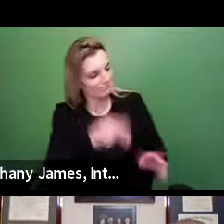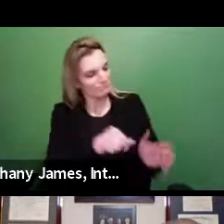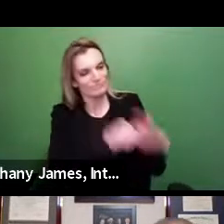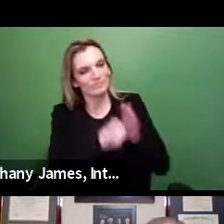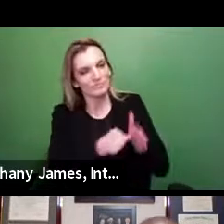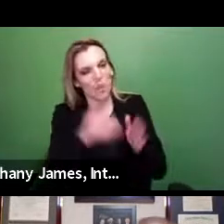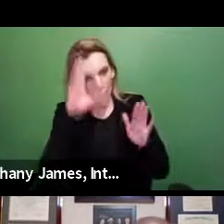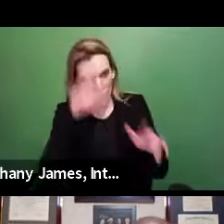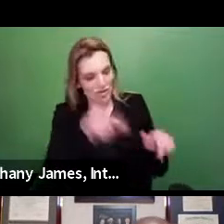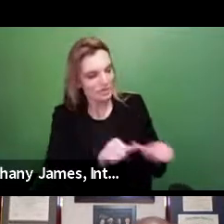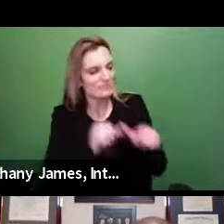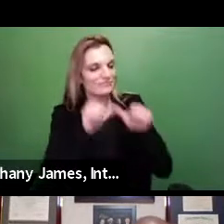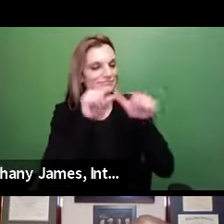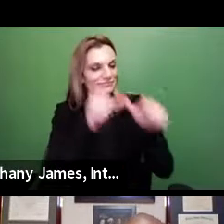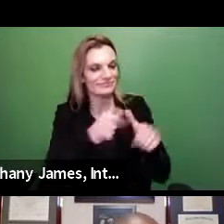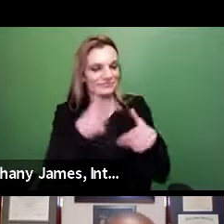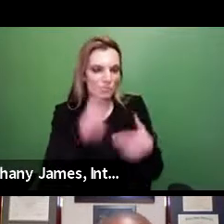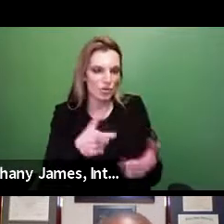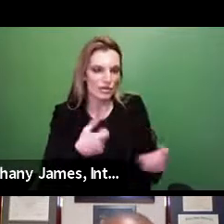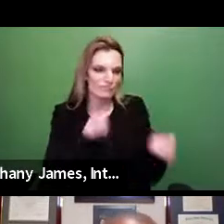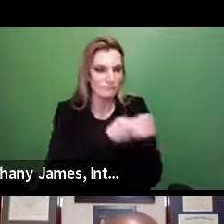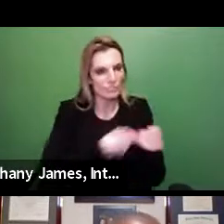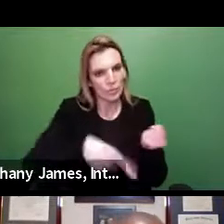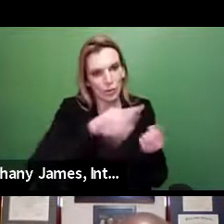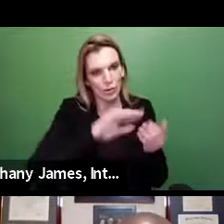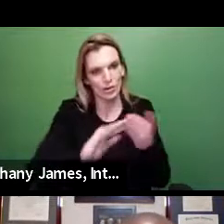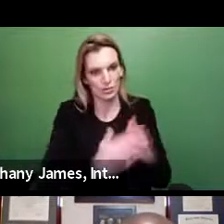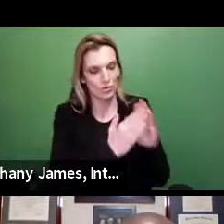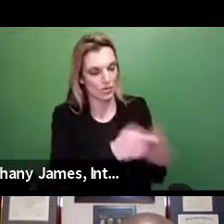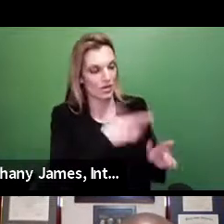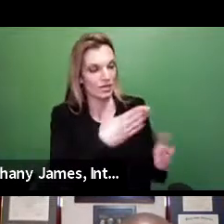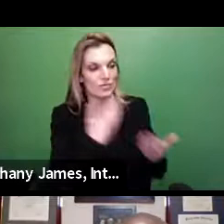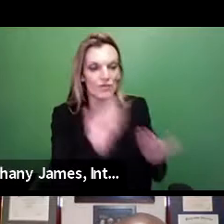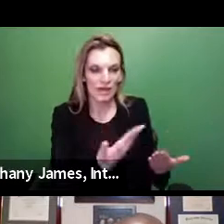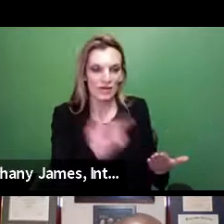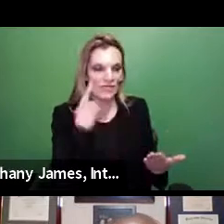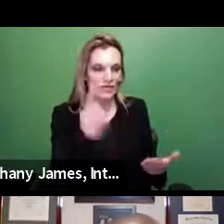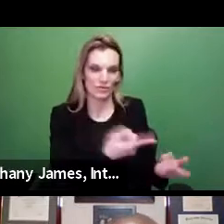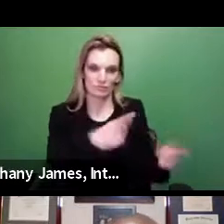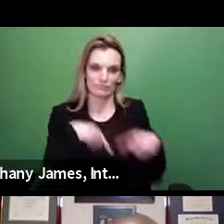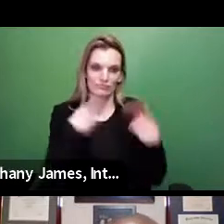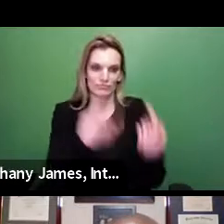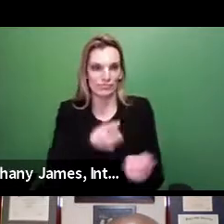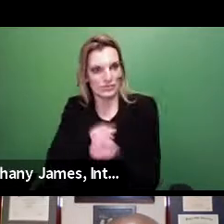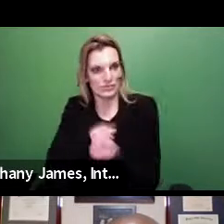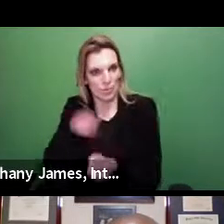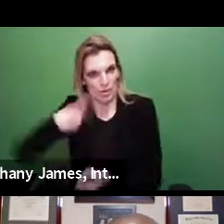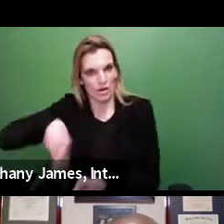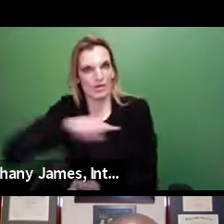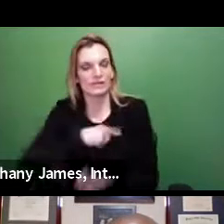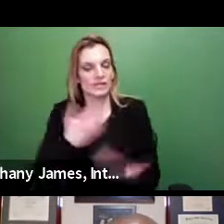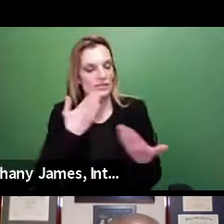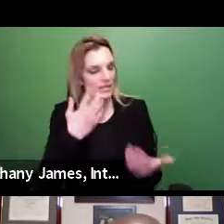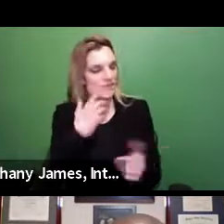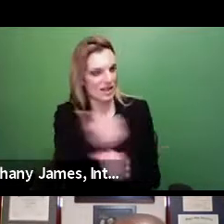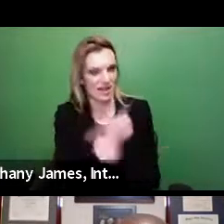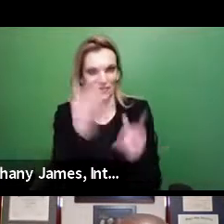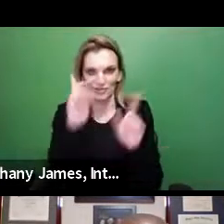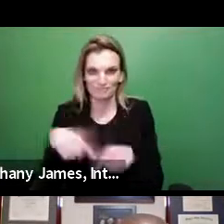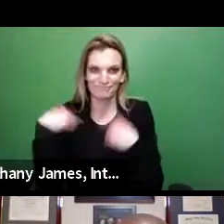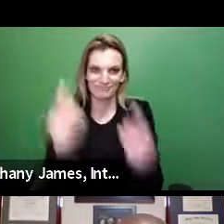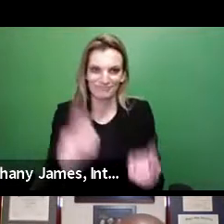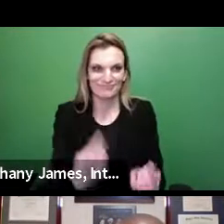and continue to make such contributions as she did to the commission. And thank you for all that you do. Thank